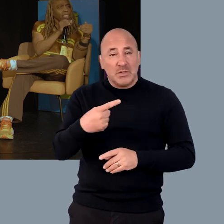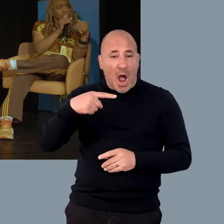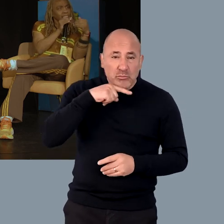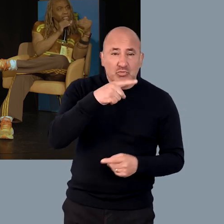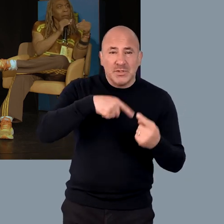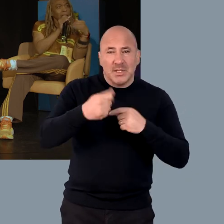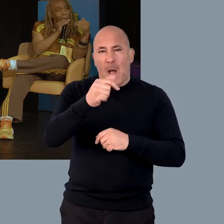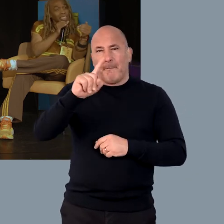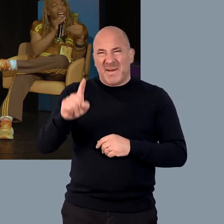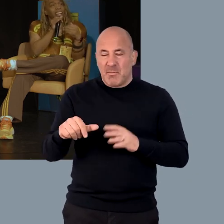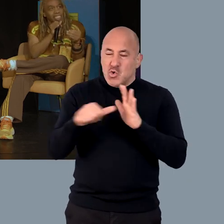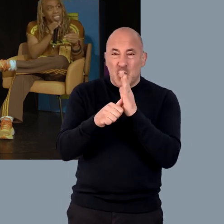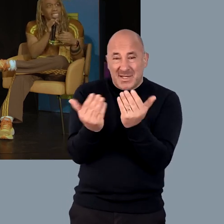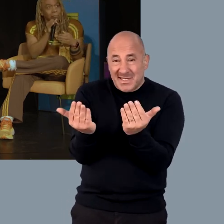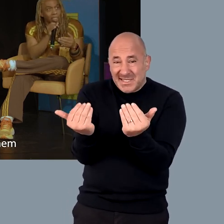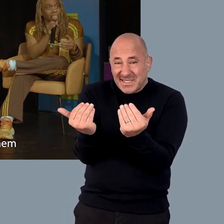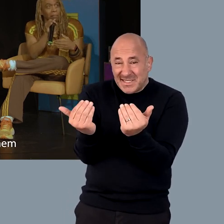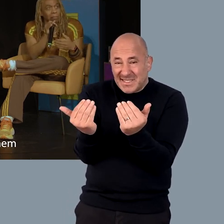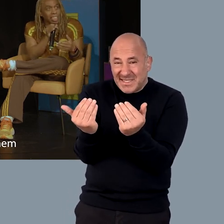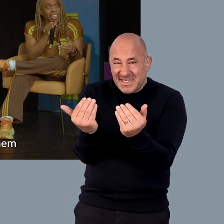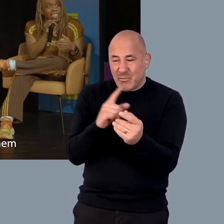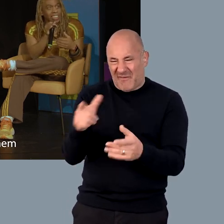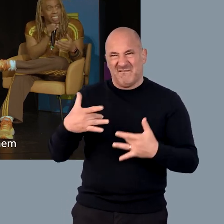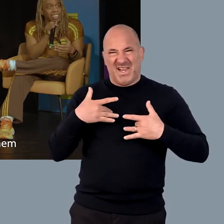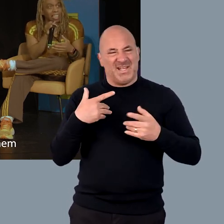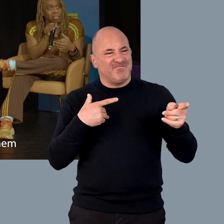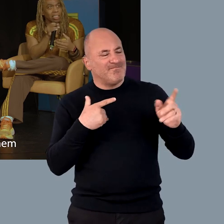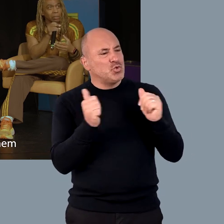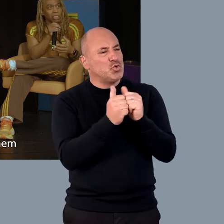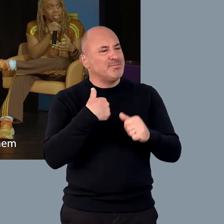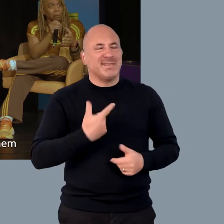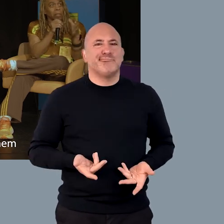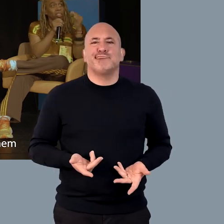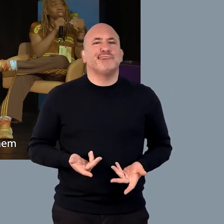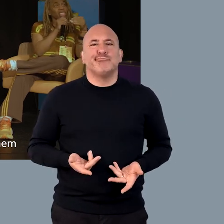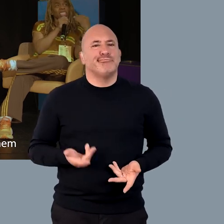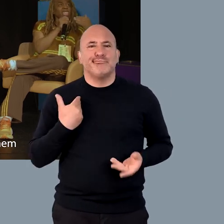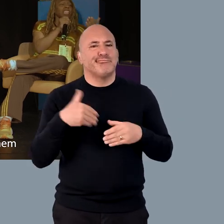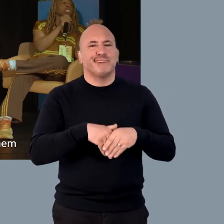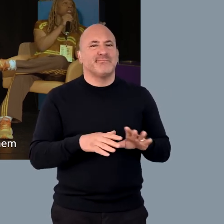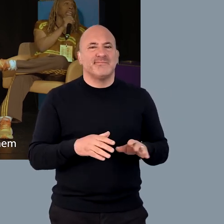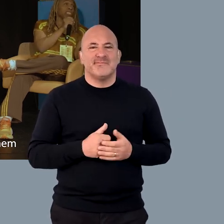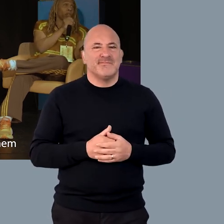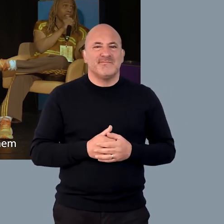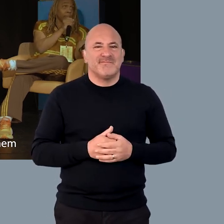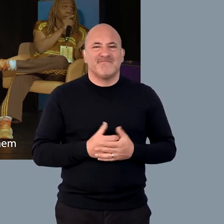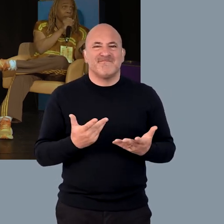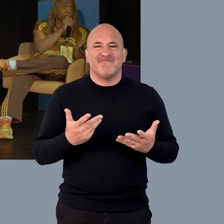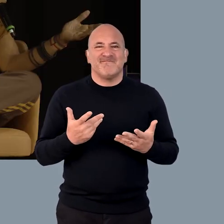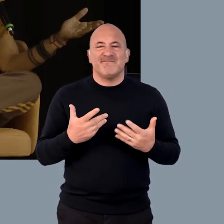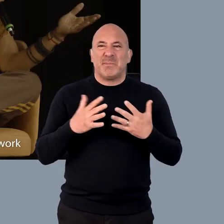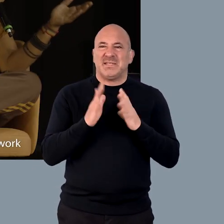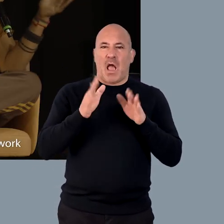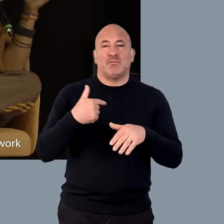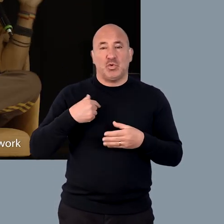trying to there are certain people it's harder to get them to come into this tape so that comes to the table because they think there's no space for them